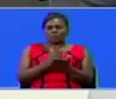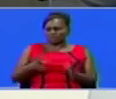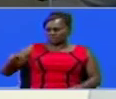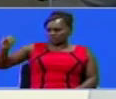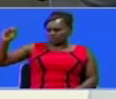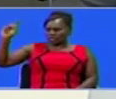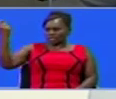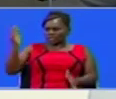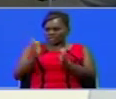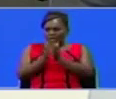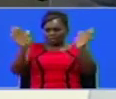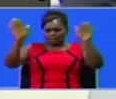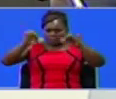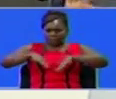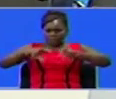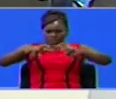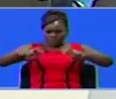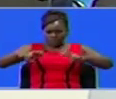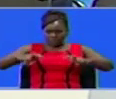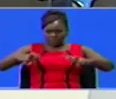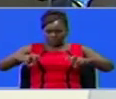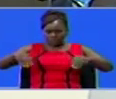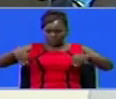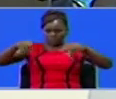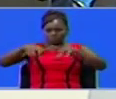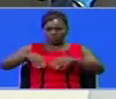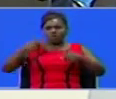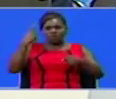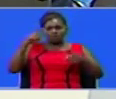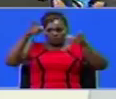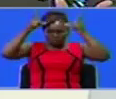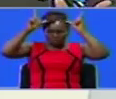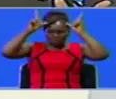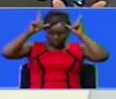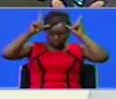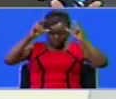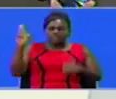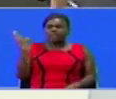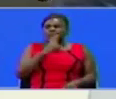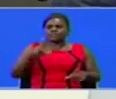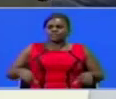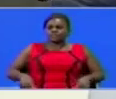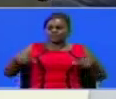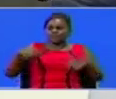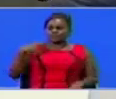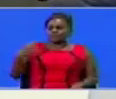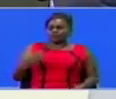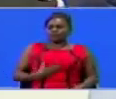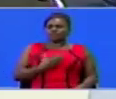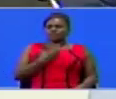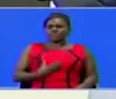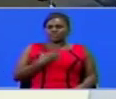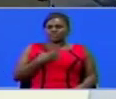Kenya and the Rift Valley. The search for diminishing pasture for pastoralists is threatening the lives, property, and the tourism industry